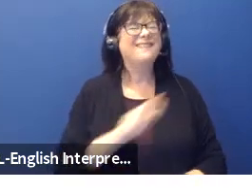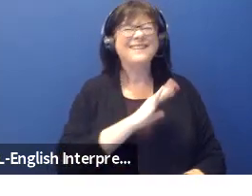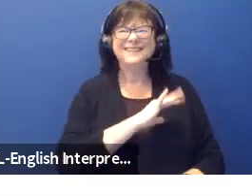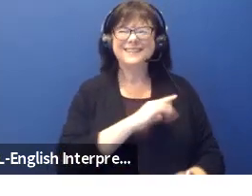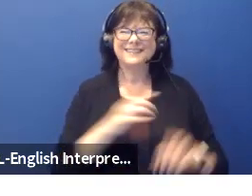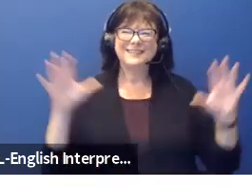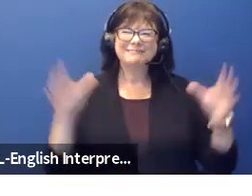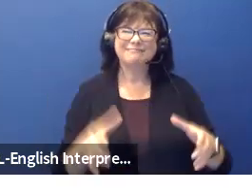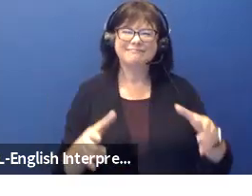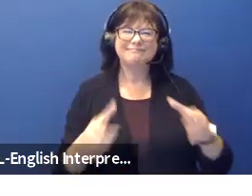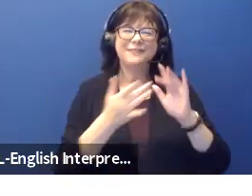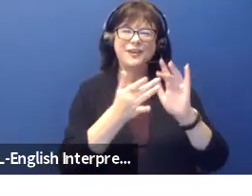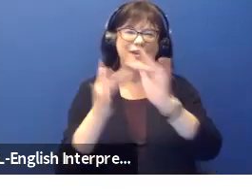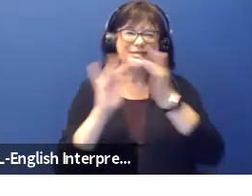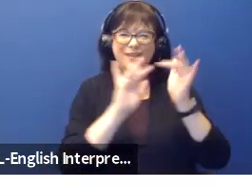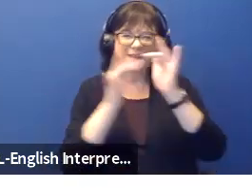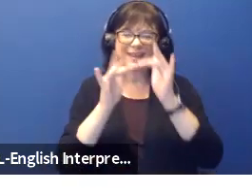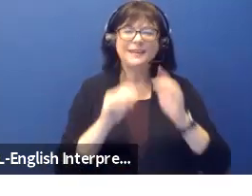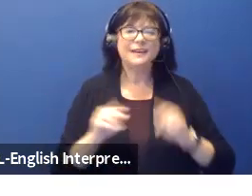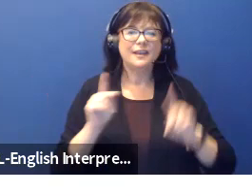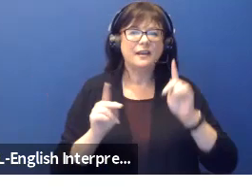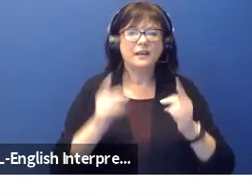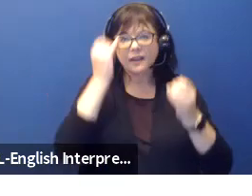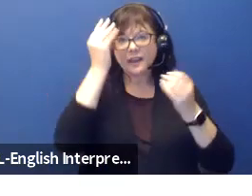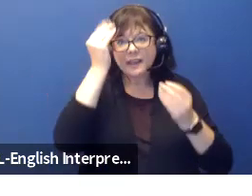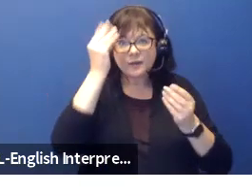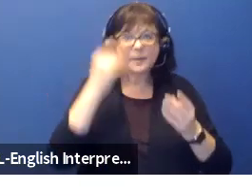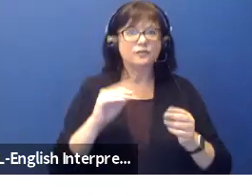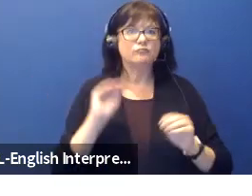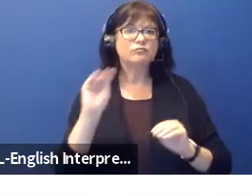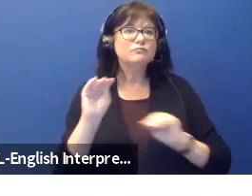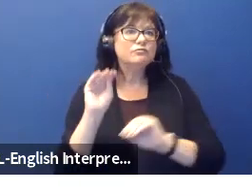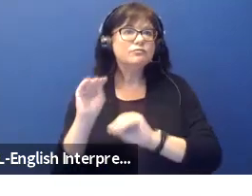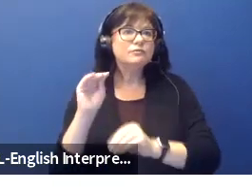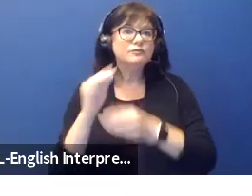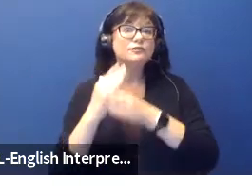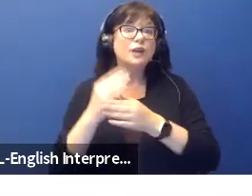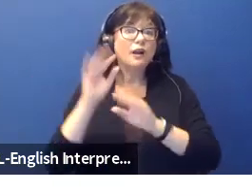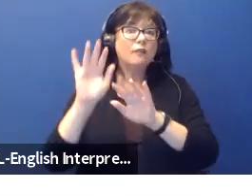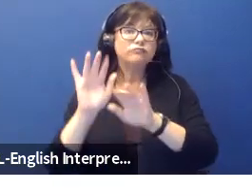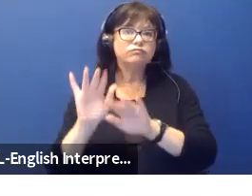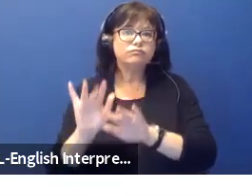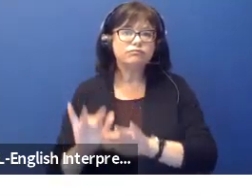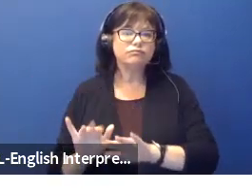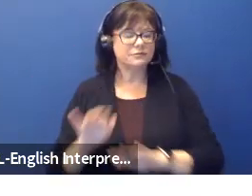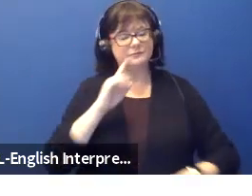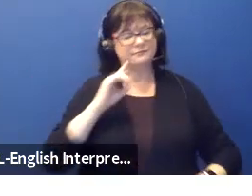so many of, little offshoots of information that that come up in the chat. I think that's a very positive